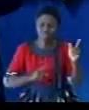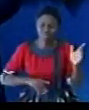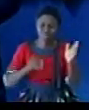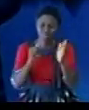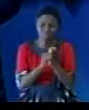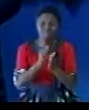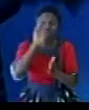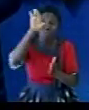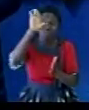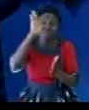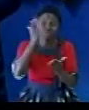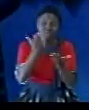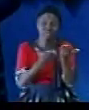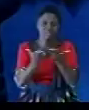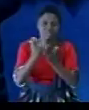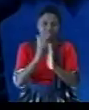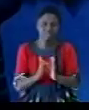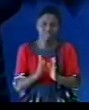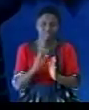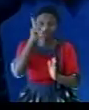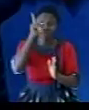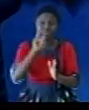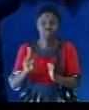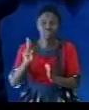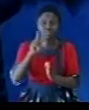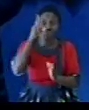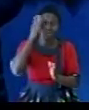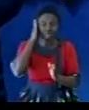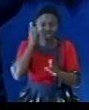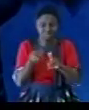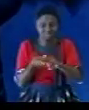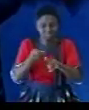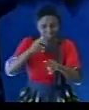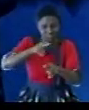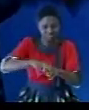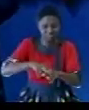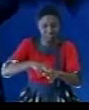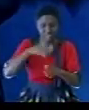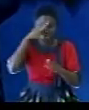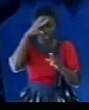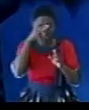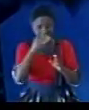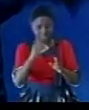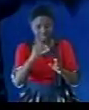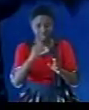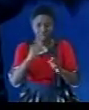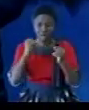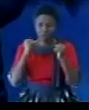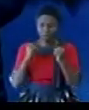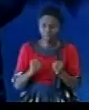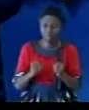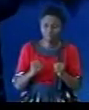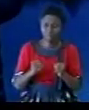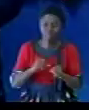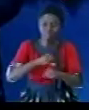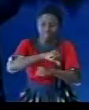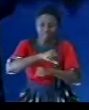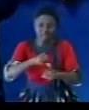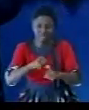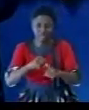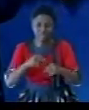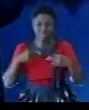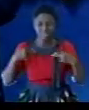you've used, Lord. We pray you renew his strength, his vitality, his energy, new word, new